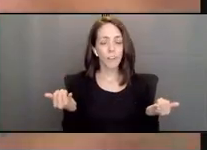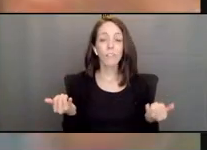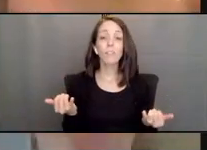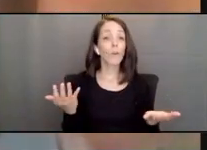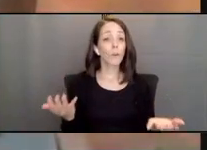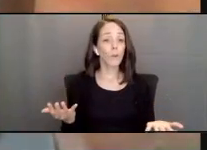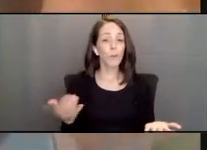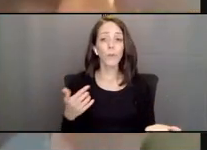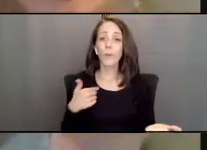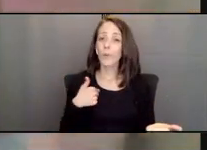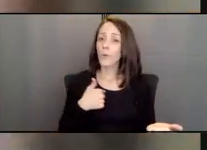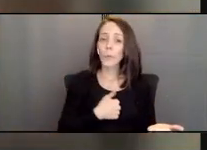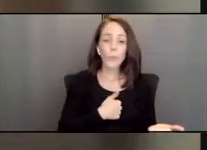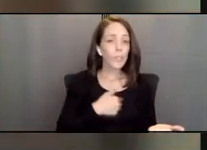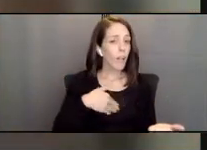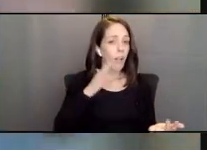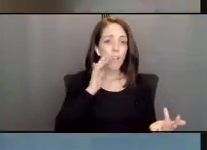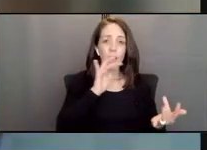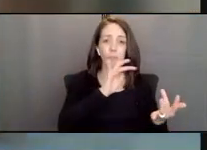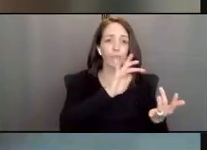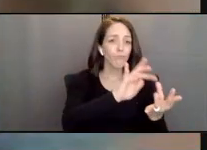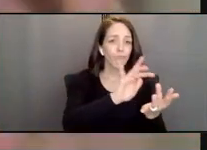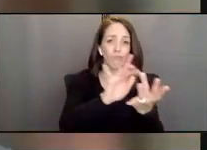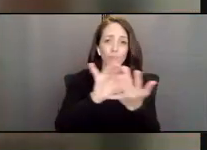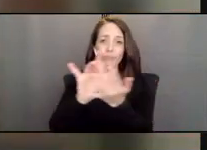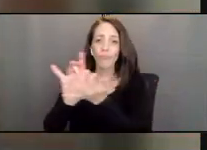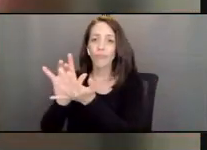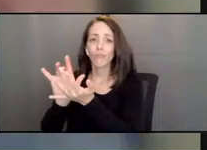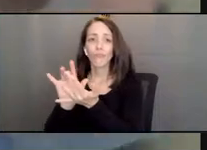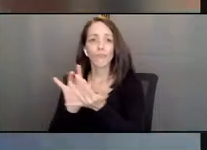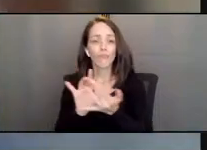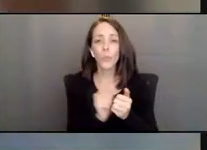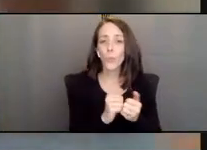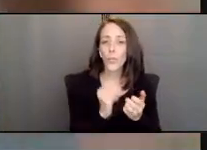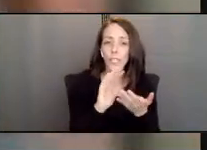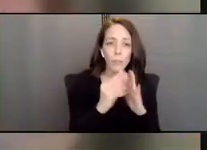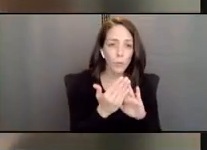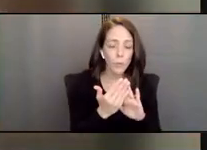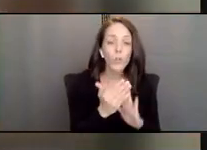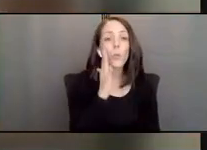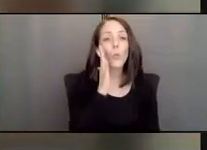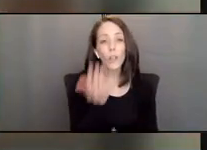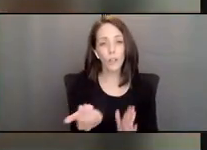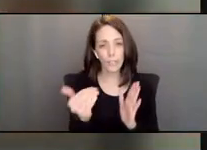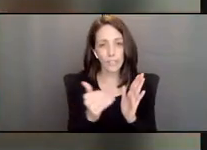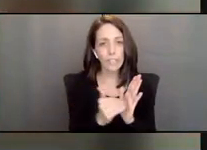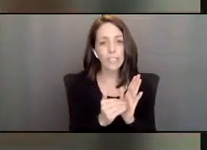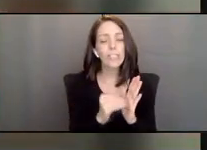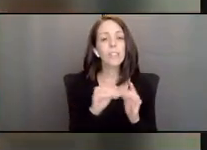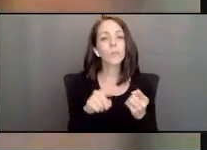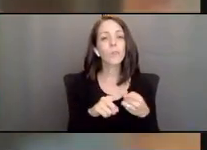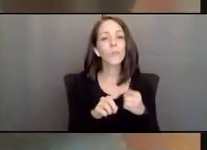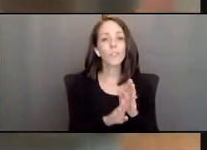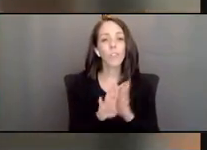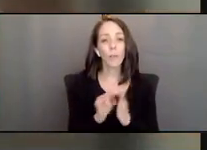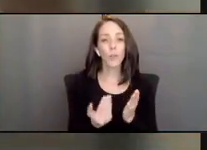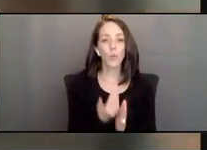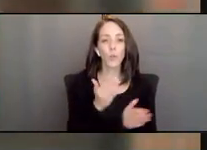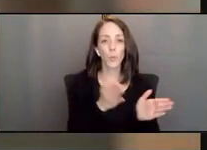the crowdsourcing component. We will go back to that when we do a whole new plan, but this wasn't to